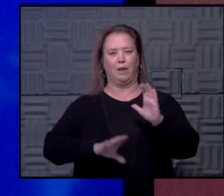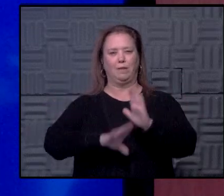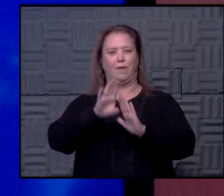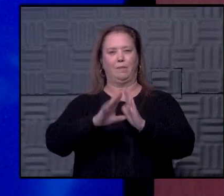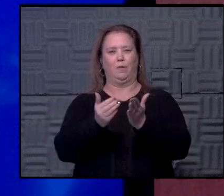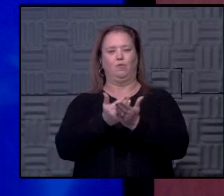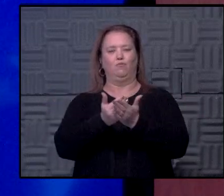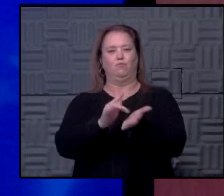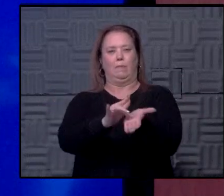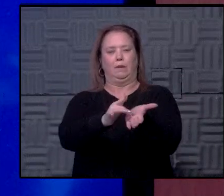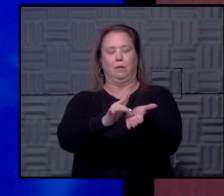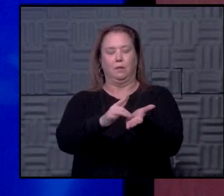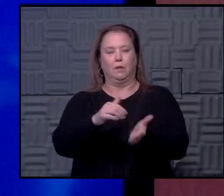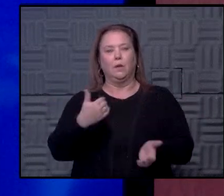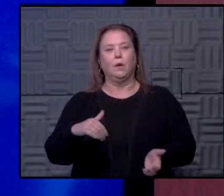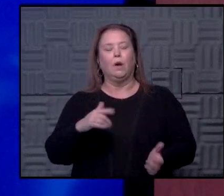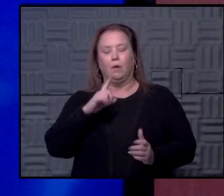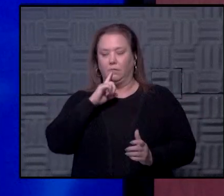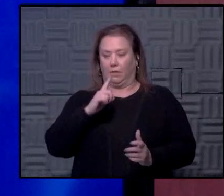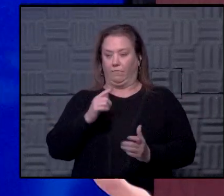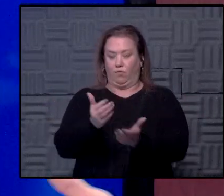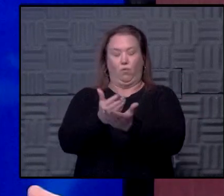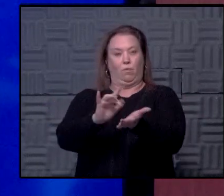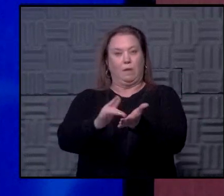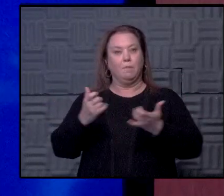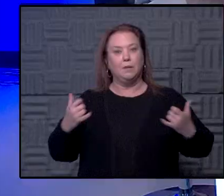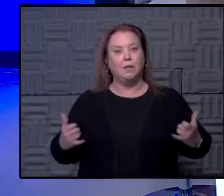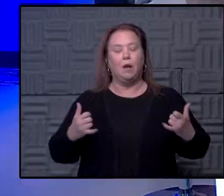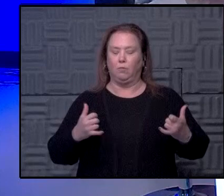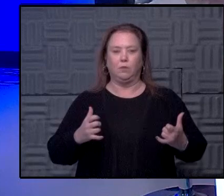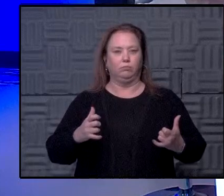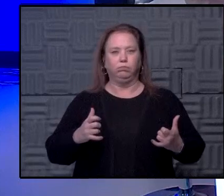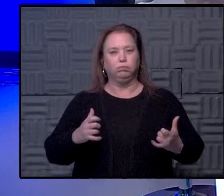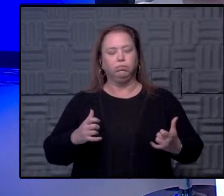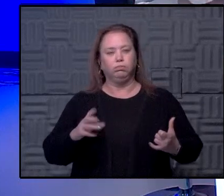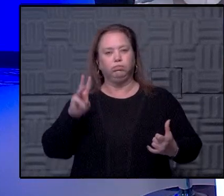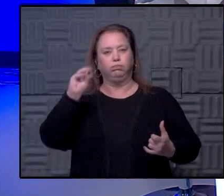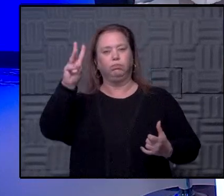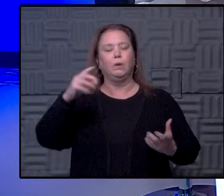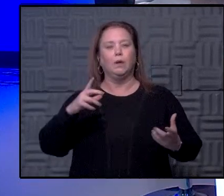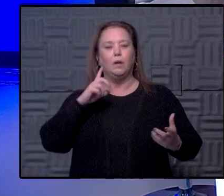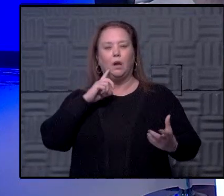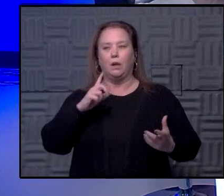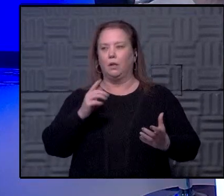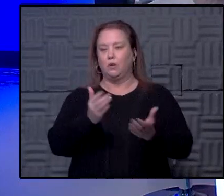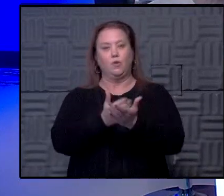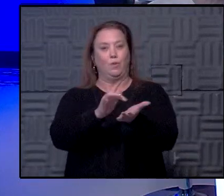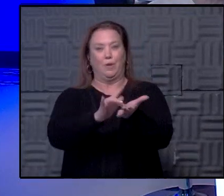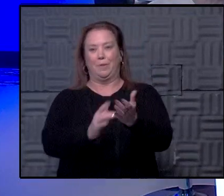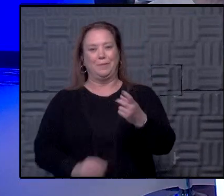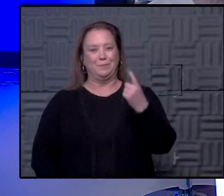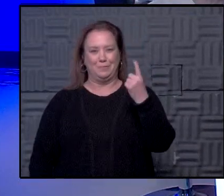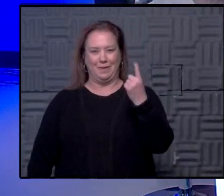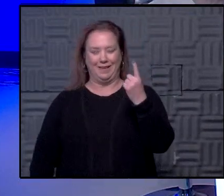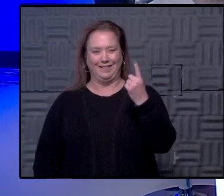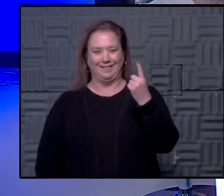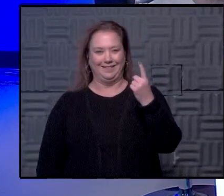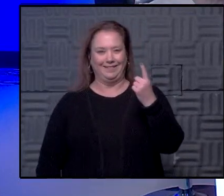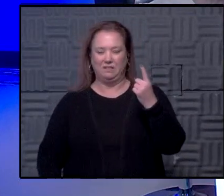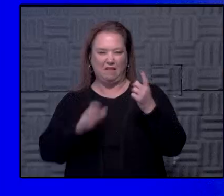therapies. So I think it's remarkable we've even got some new therapies coming. Yeah, exactly. And I wouldn't say there are a lot of new therapies. I would say there's one